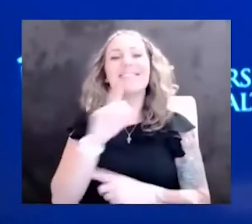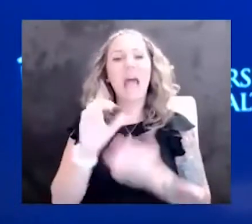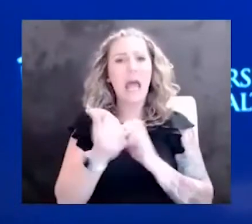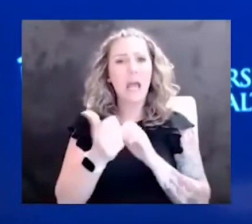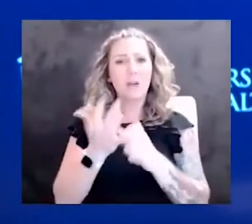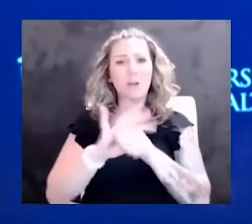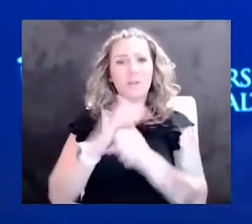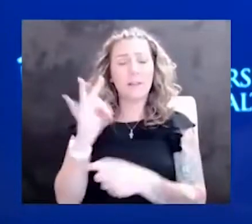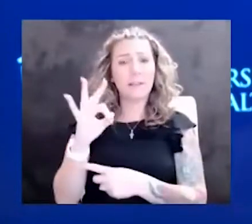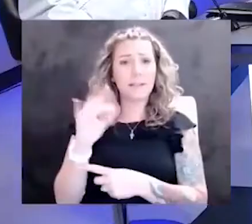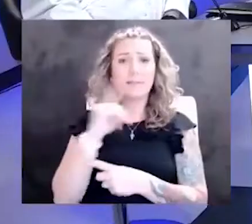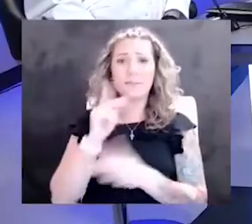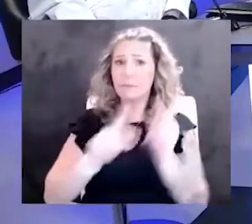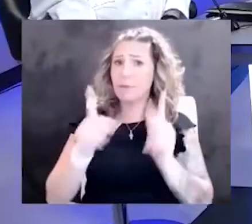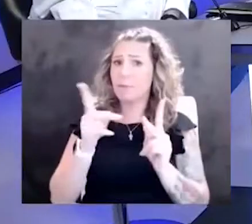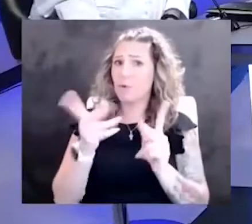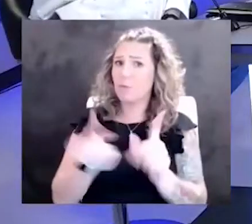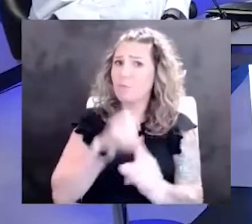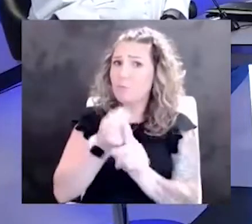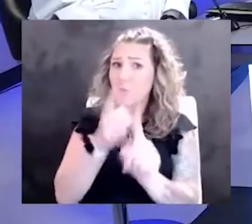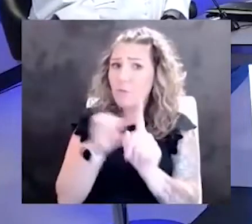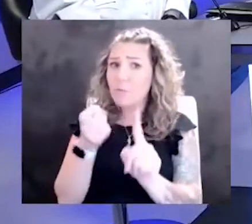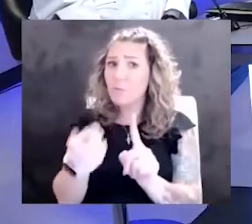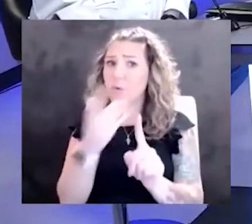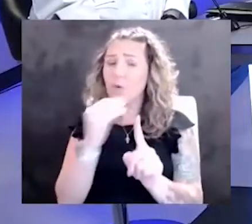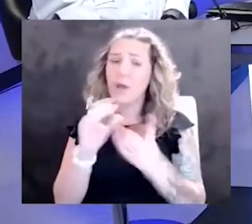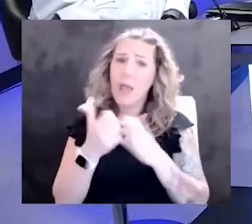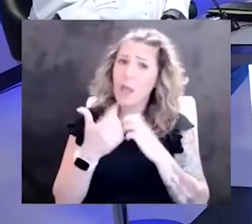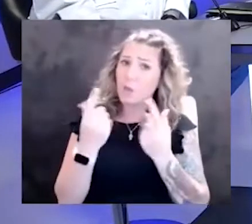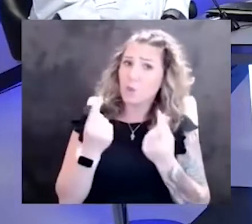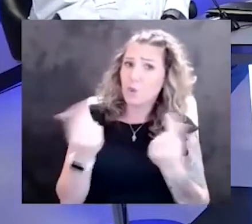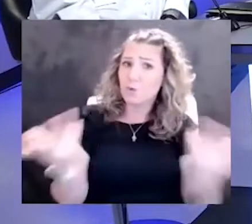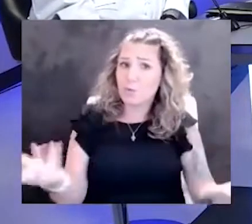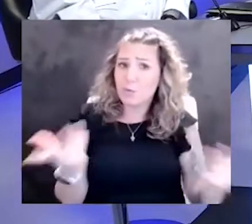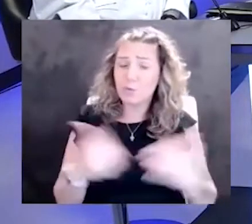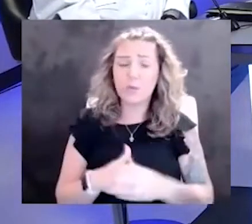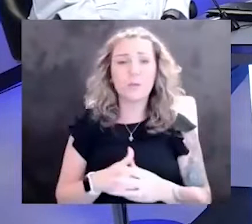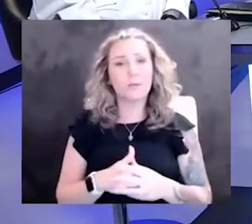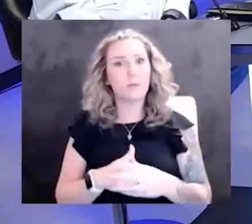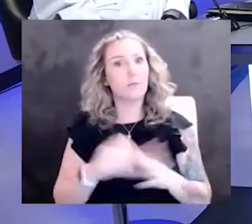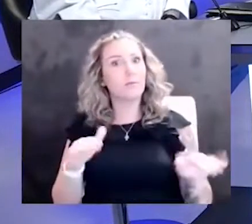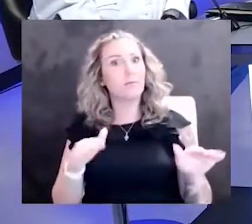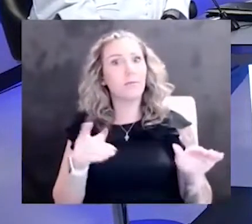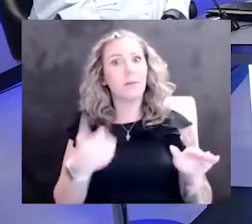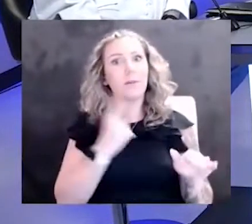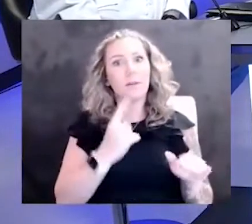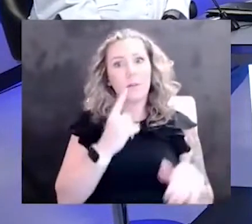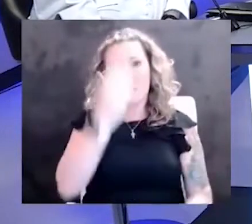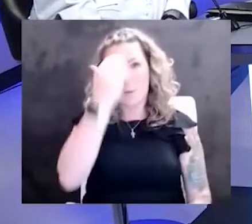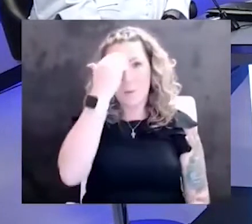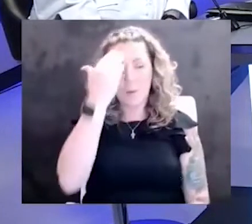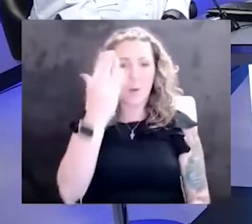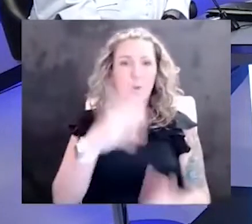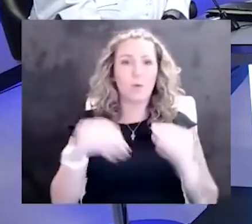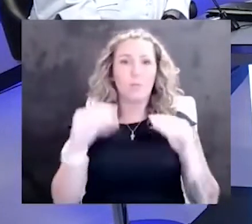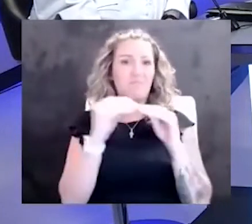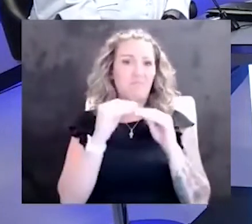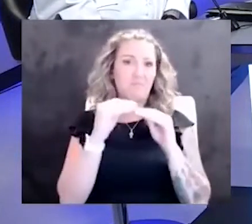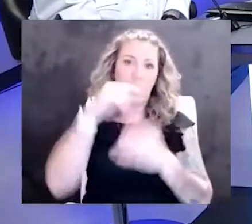you serve, and how are they doing? Oh my goodness. Well, I think you guys probably know that in a lot more intimate way than I